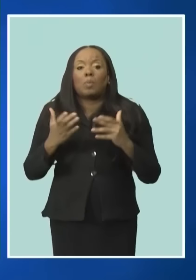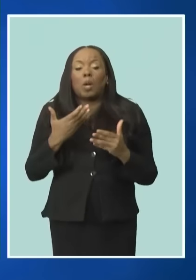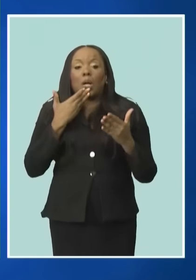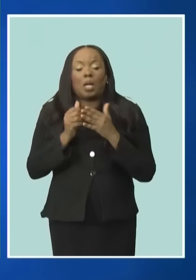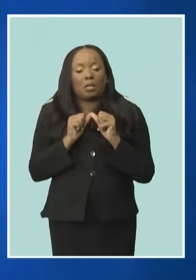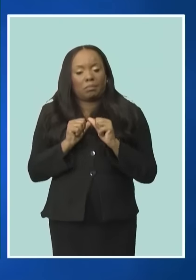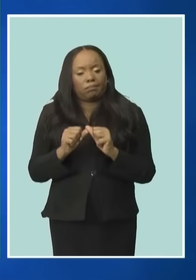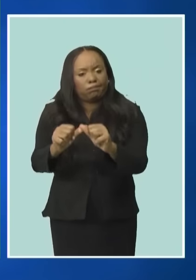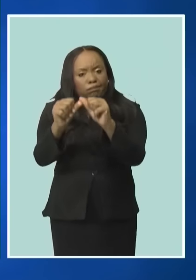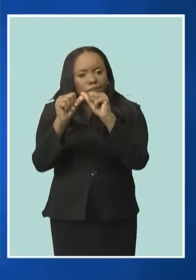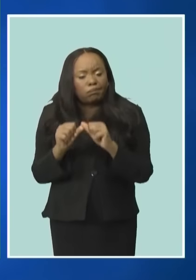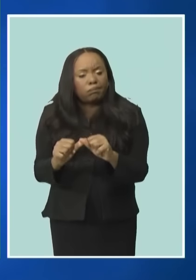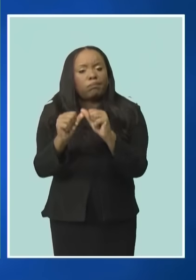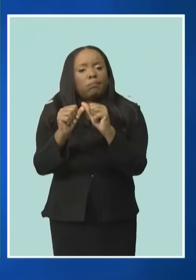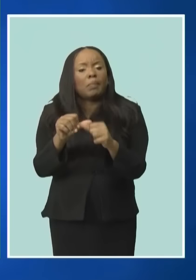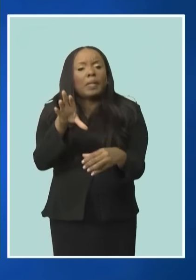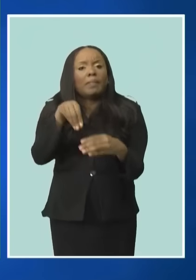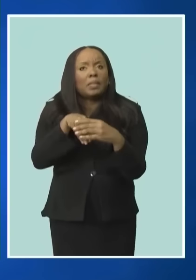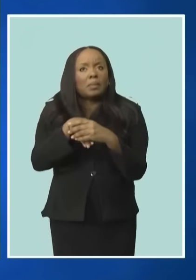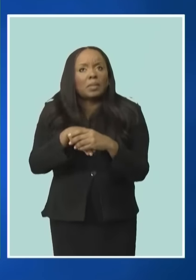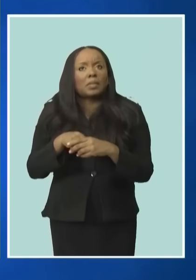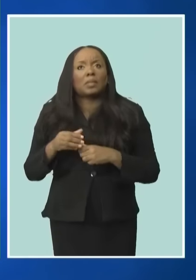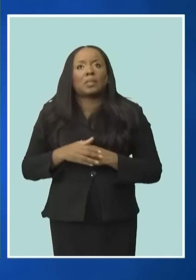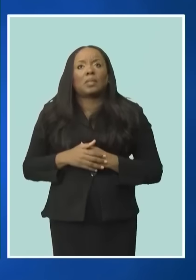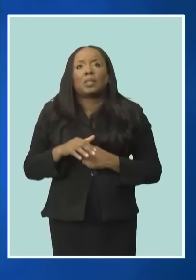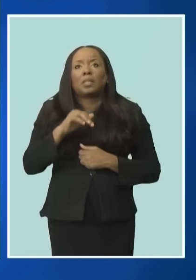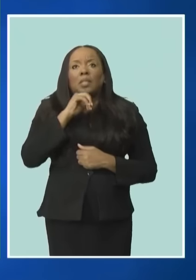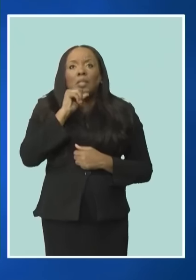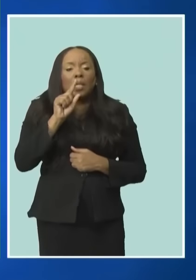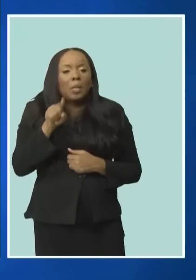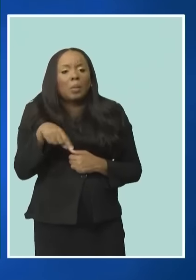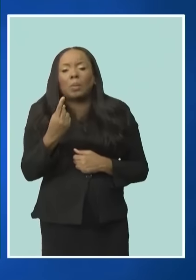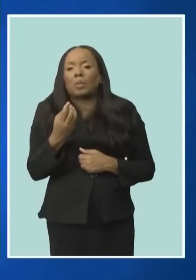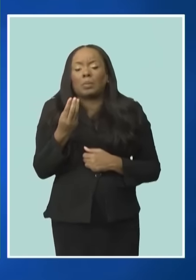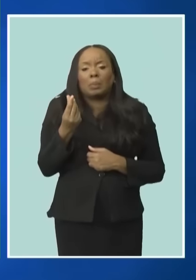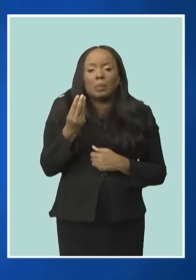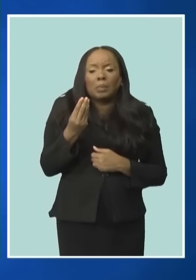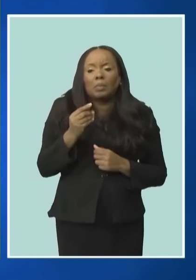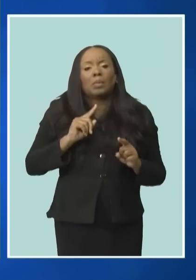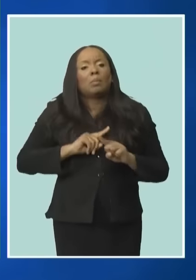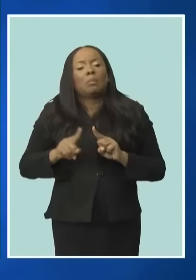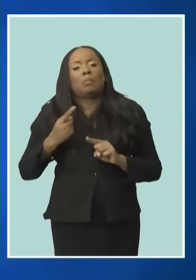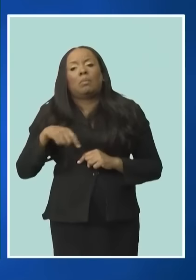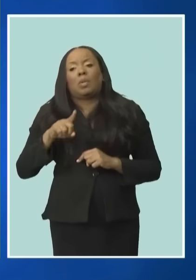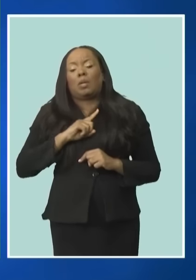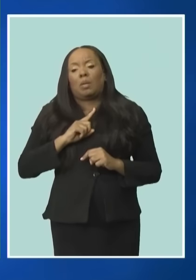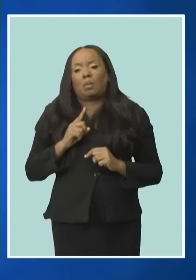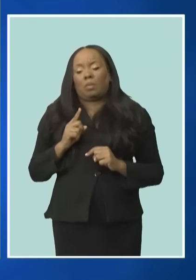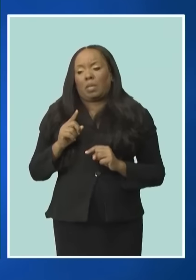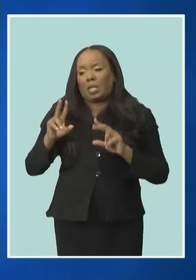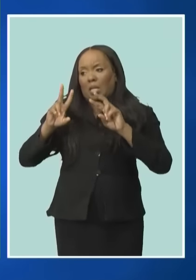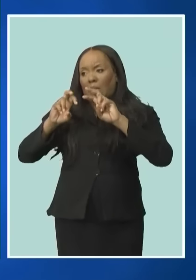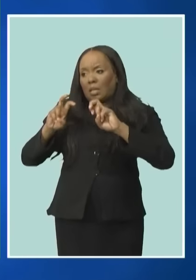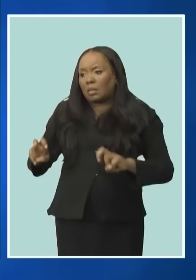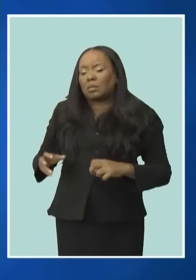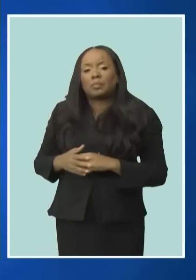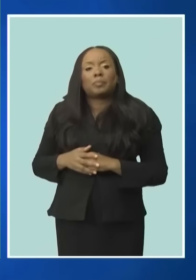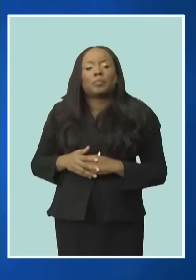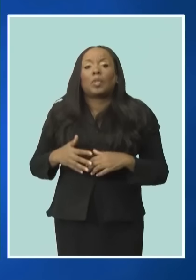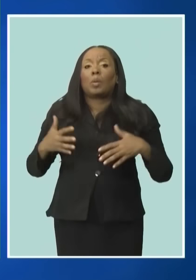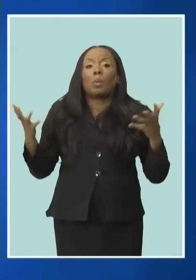It means we go deeper than a balance sheet and a P&L and a cash flow, and we start to look at what is being used